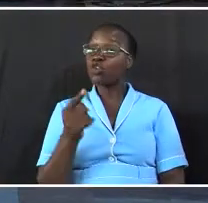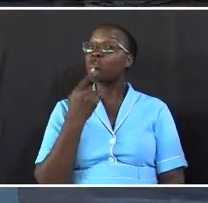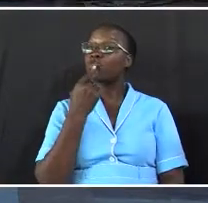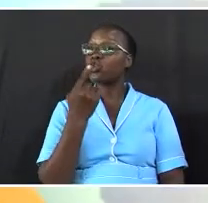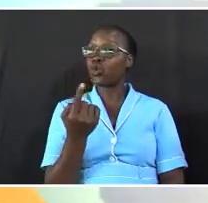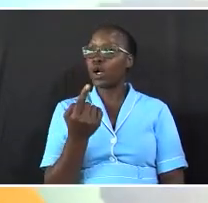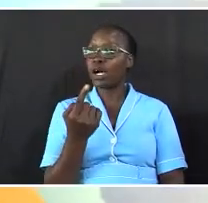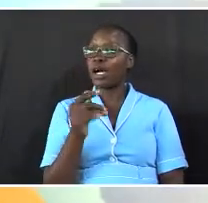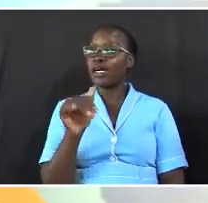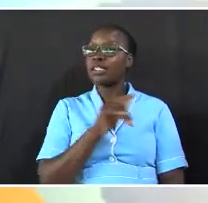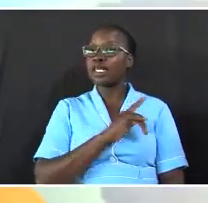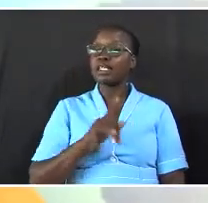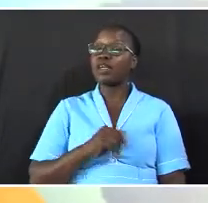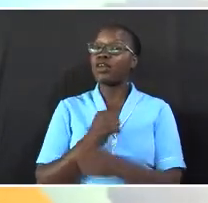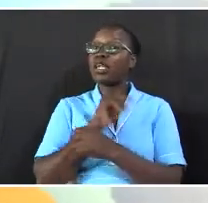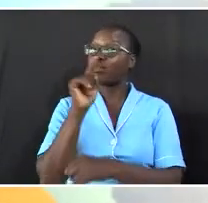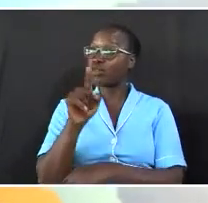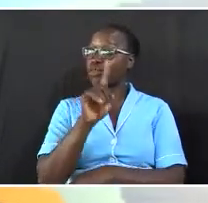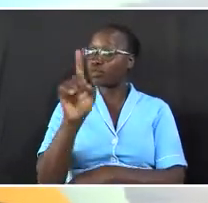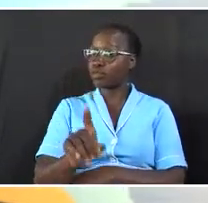sure that the Lord loves you?